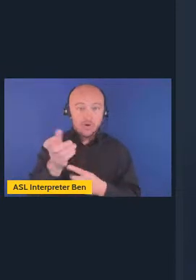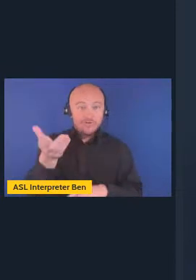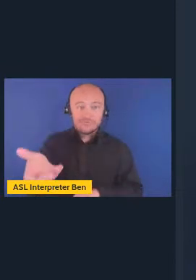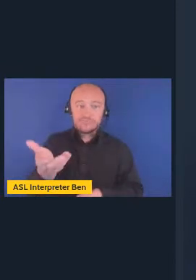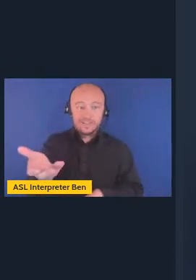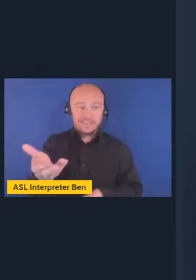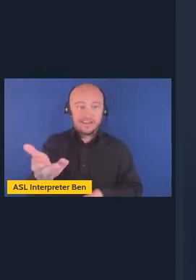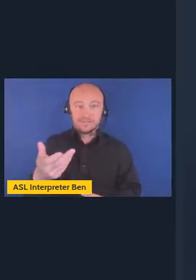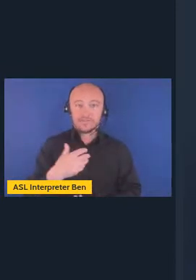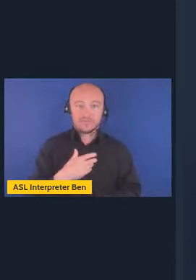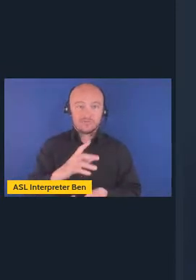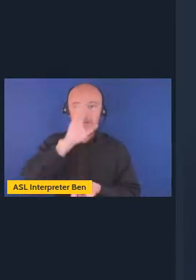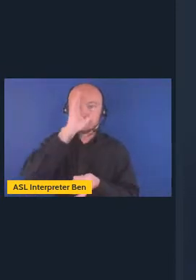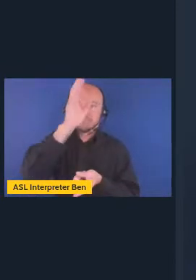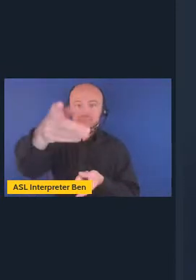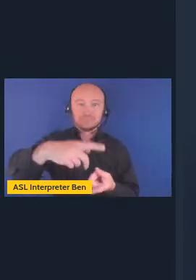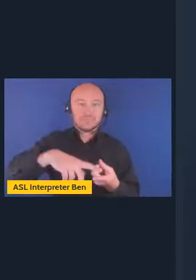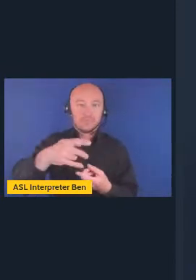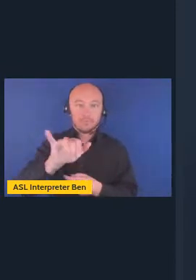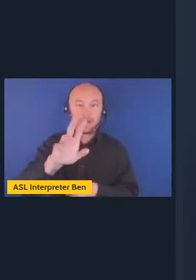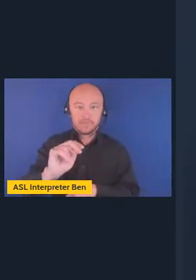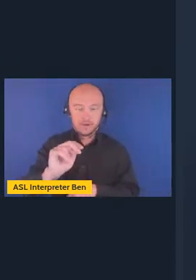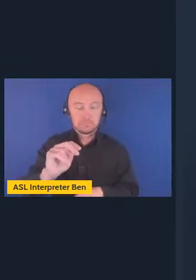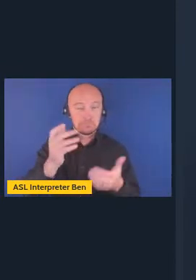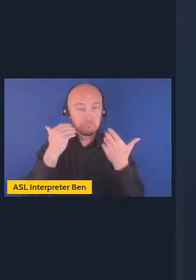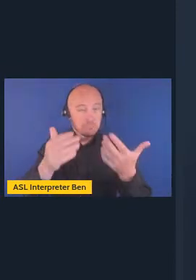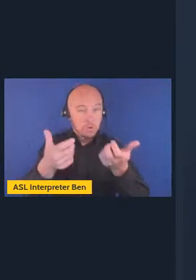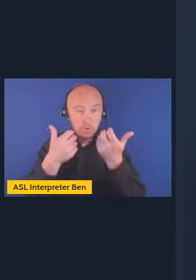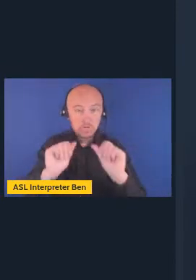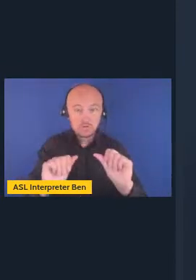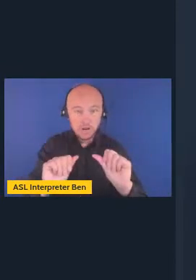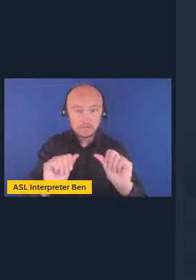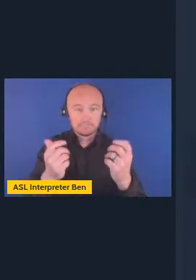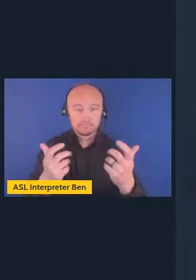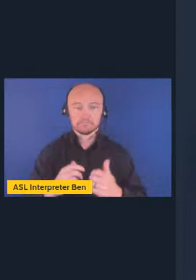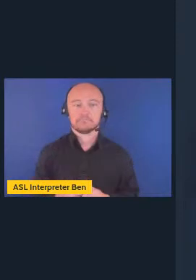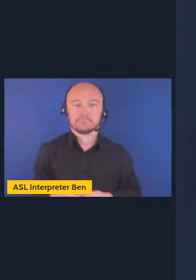new Python monorepo. You should give it a go.